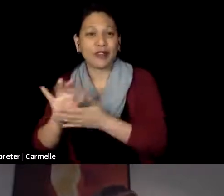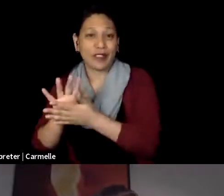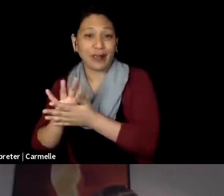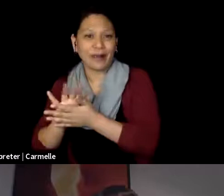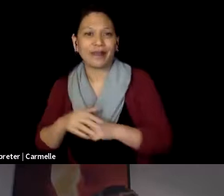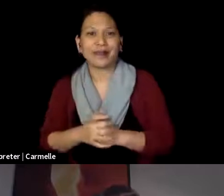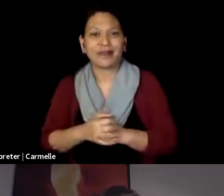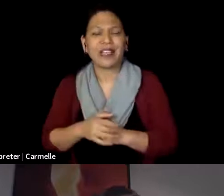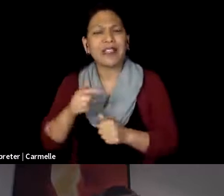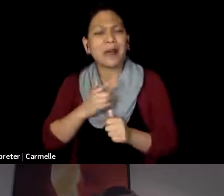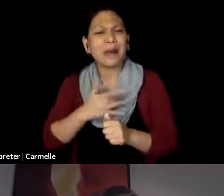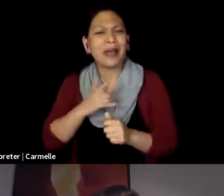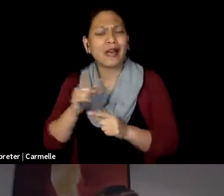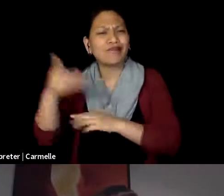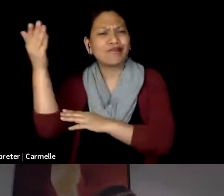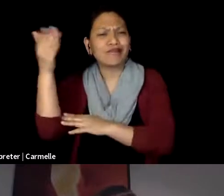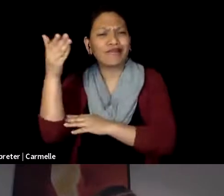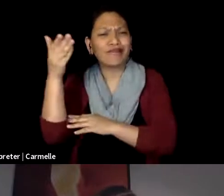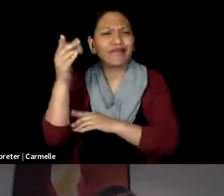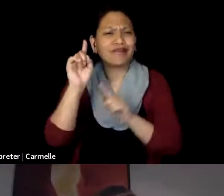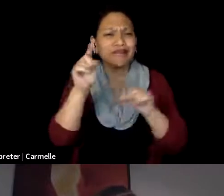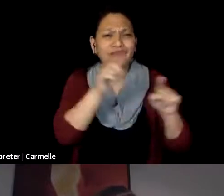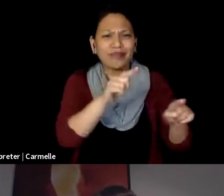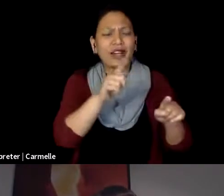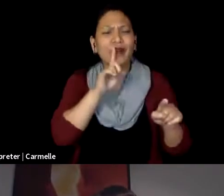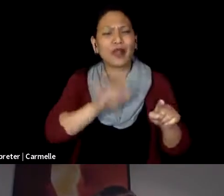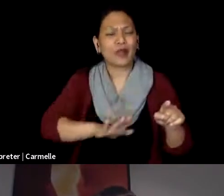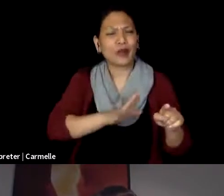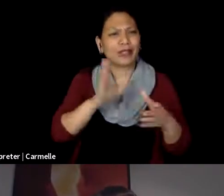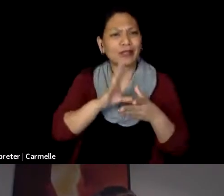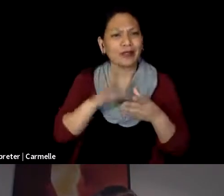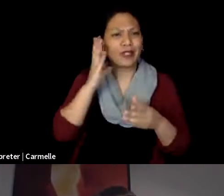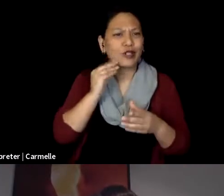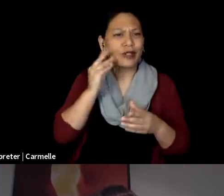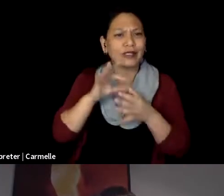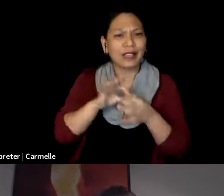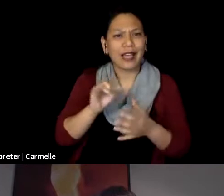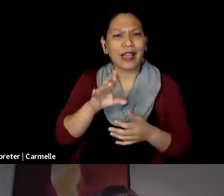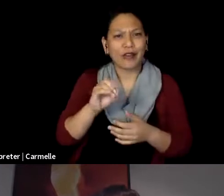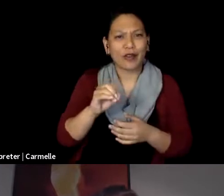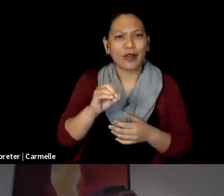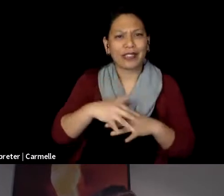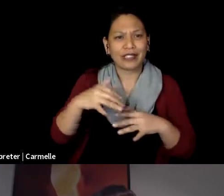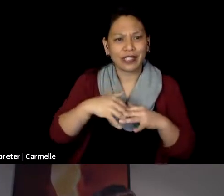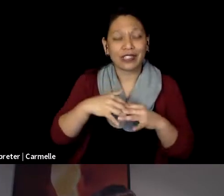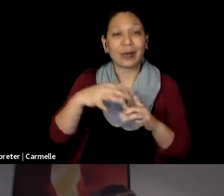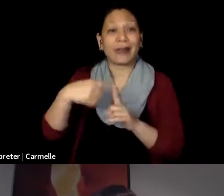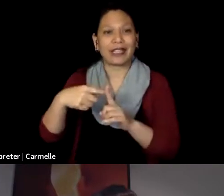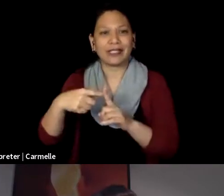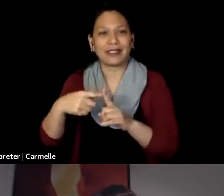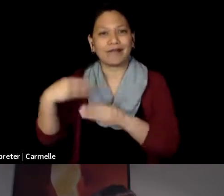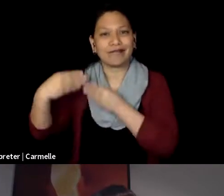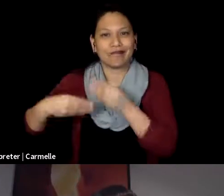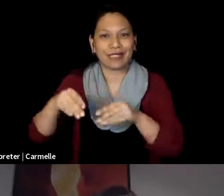public speaker, activist, and creative leader, Aria draws on their experience with Afro-Indigenous plus settler heritage. With a large-scale